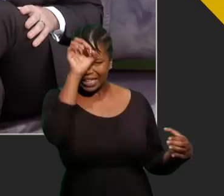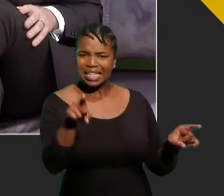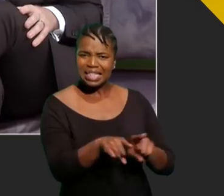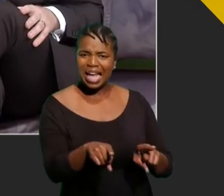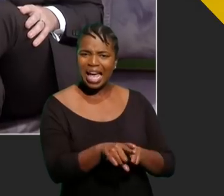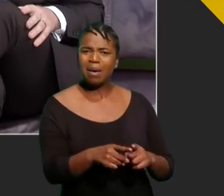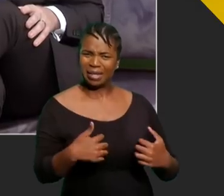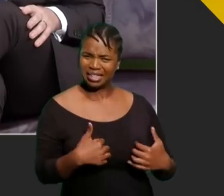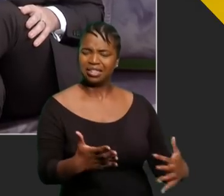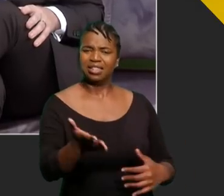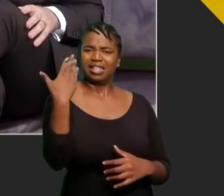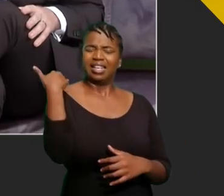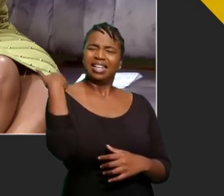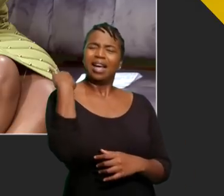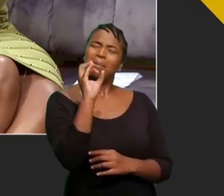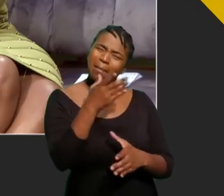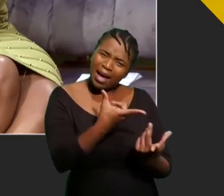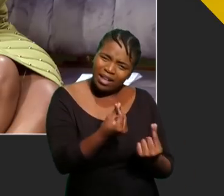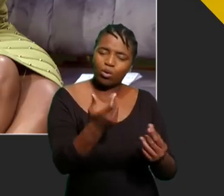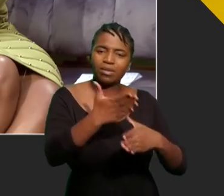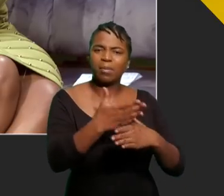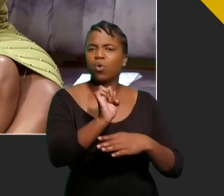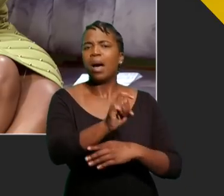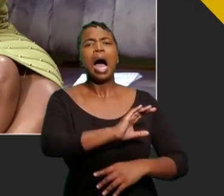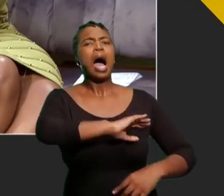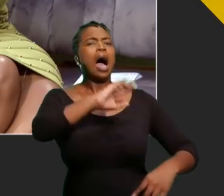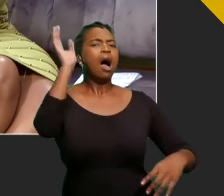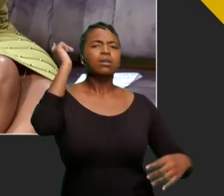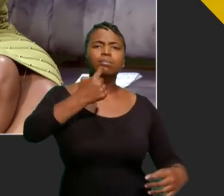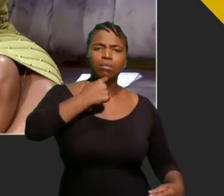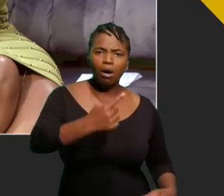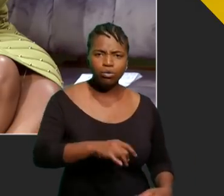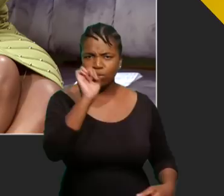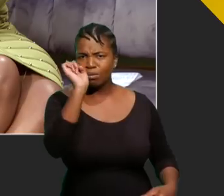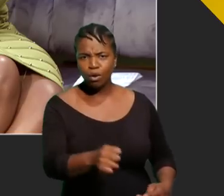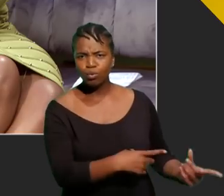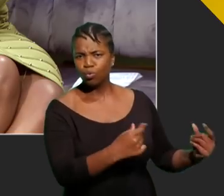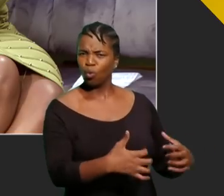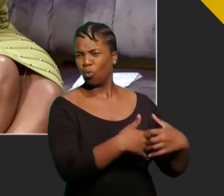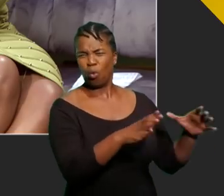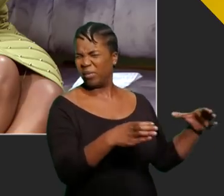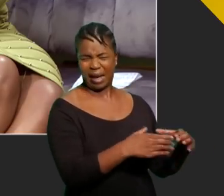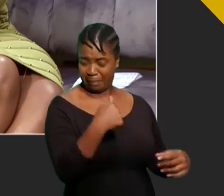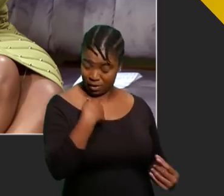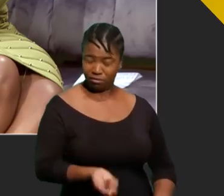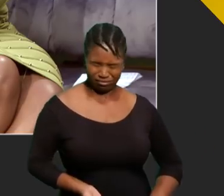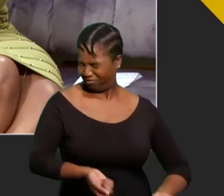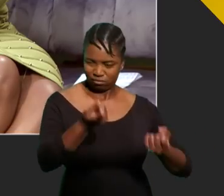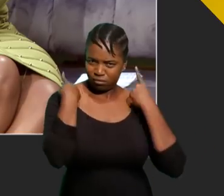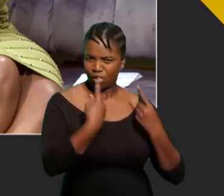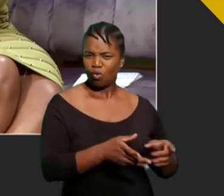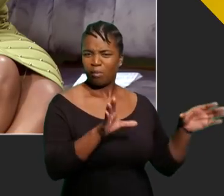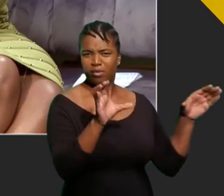kwenziwa i-MPA yenza umsebenzi wayo, hhayi kuthiwa into yenziwa i-commission. Angi-understand ukuthi